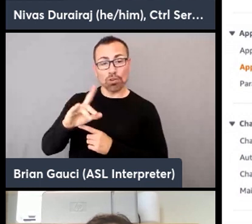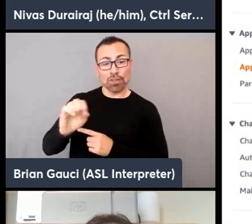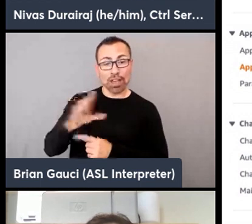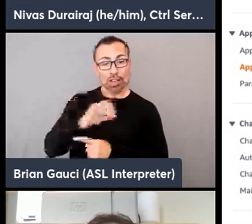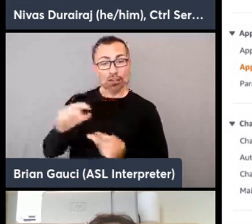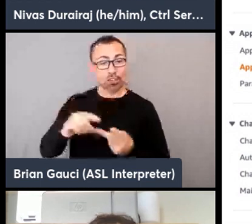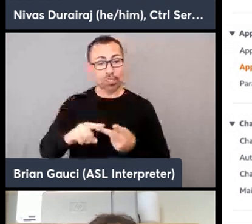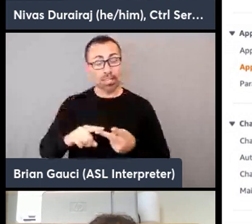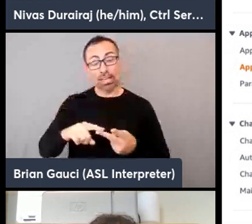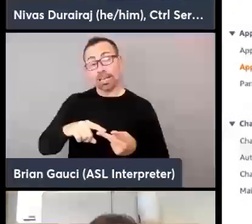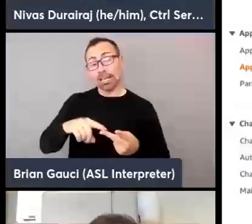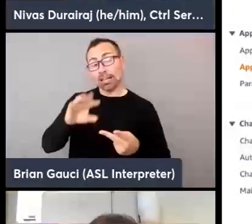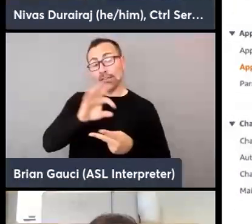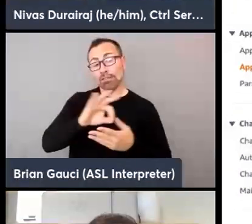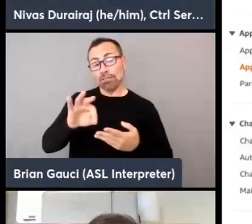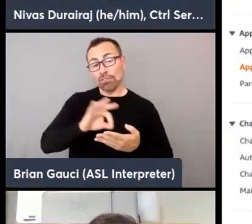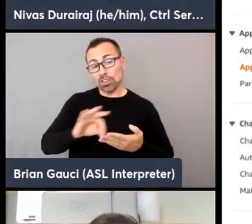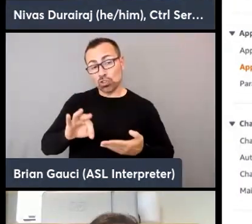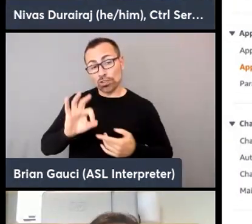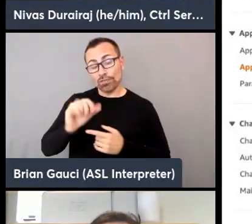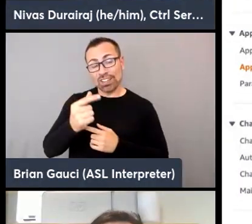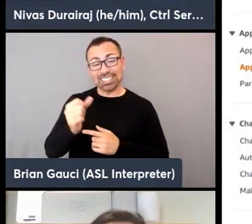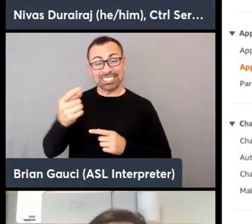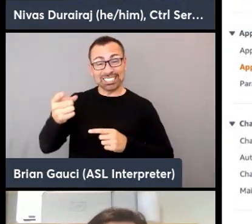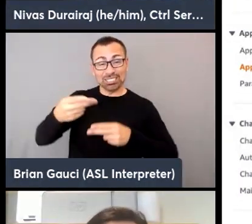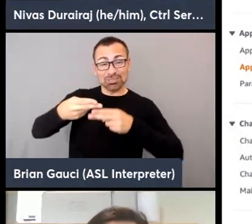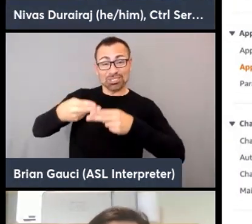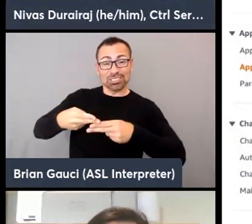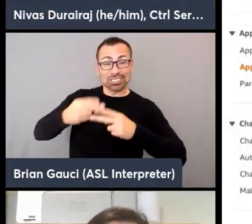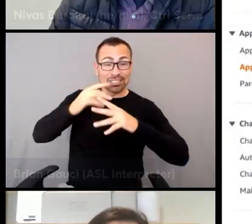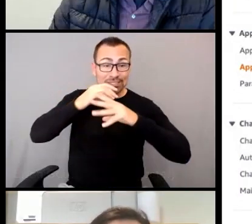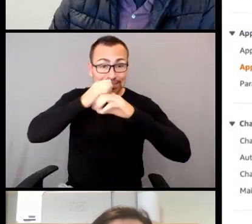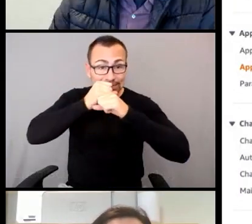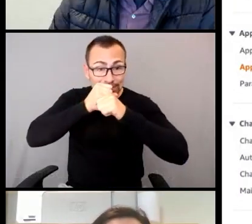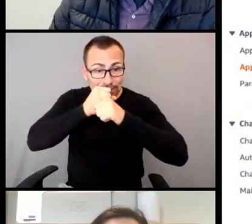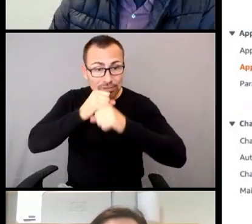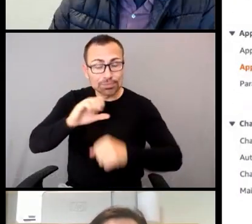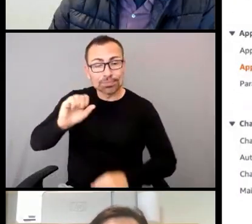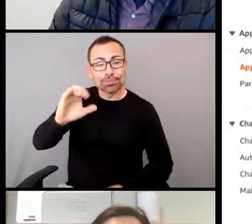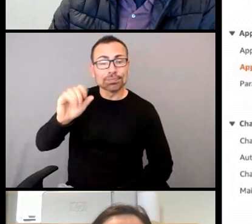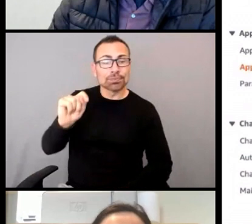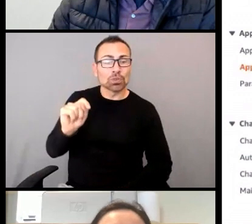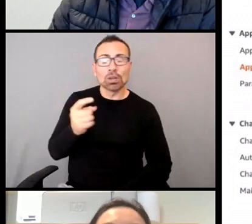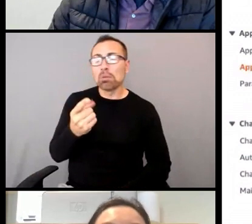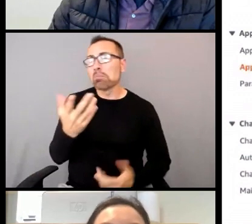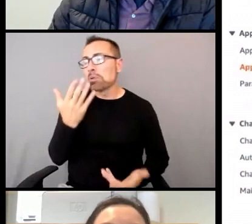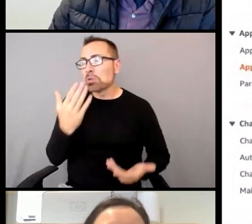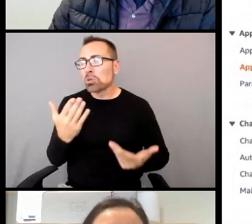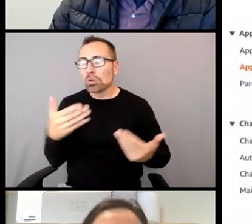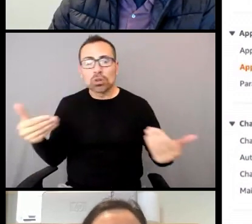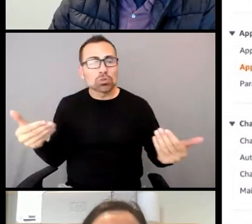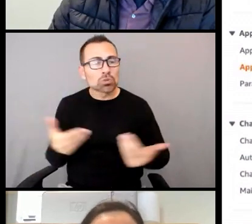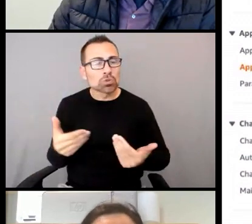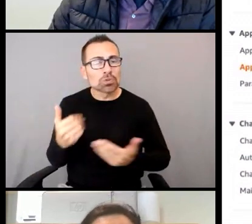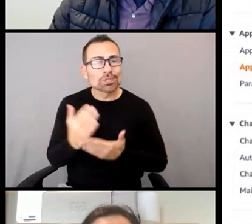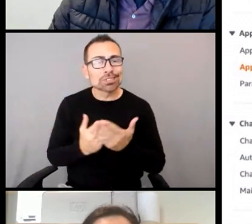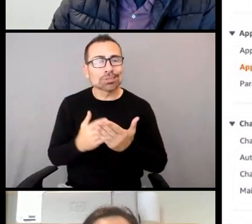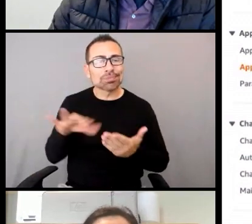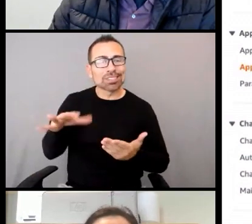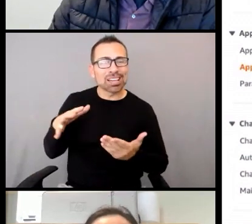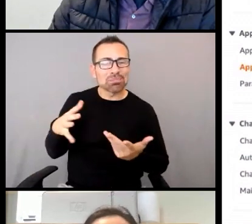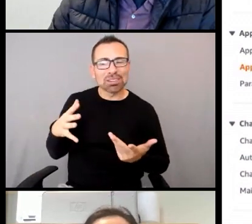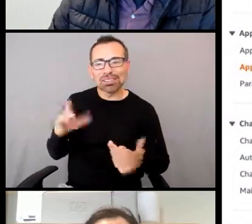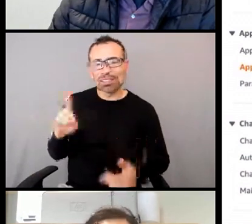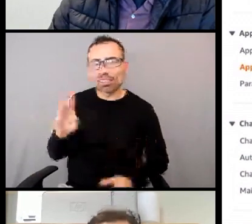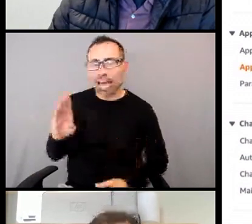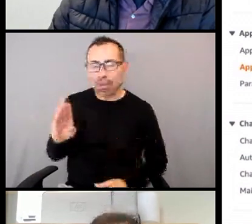like you wanted to introduce some type of database or basically anything